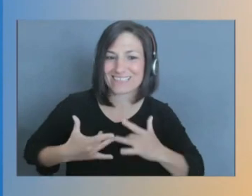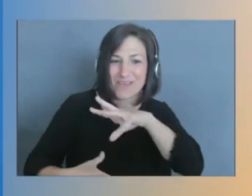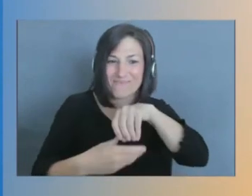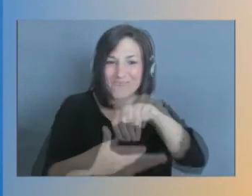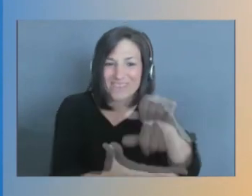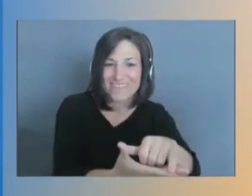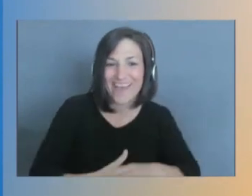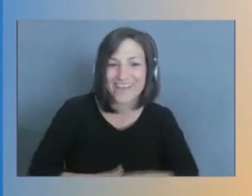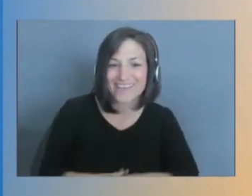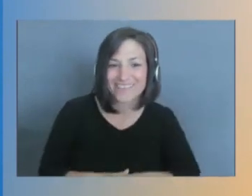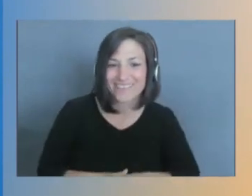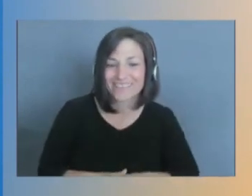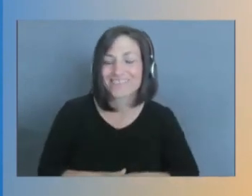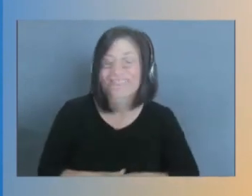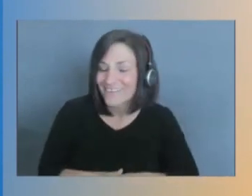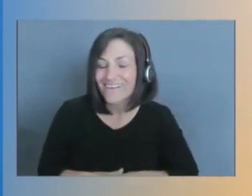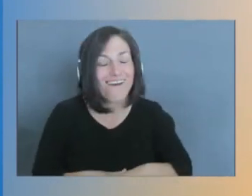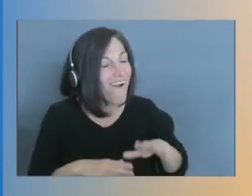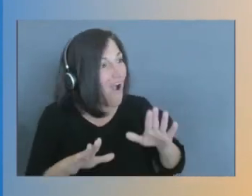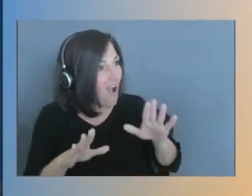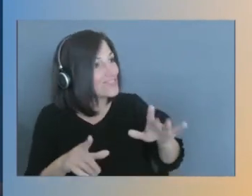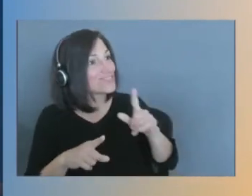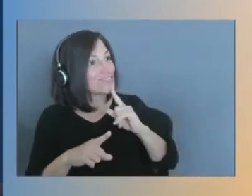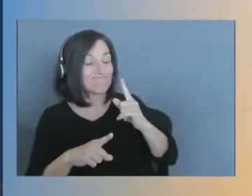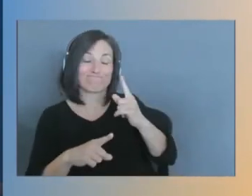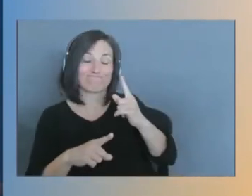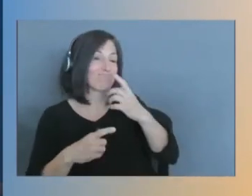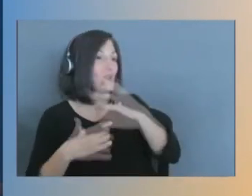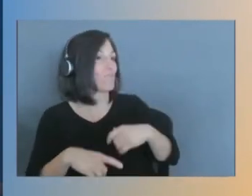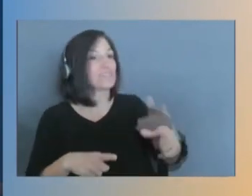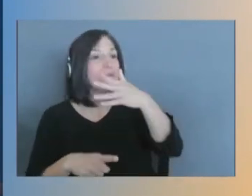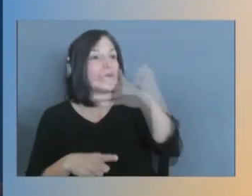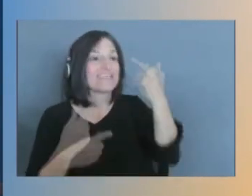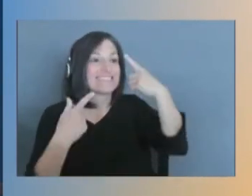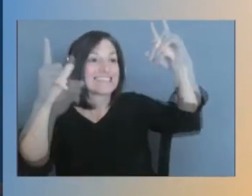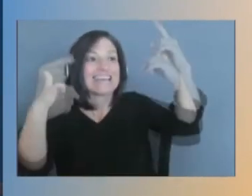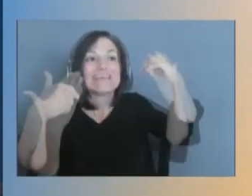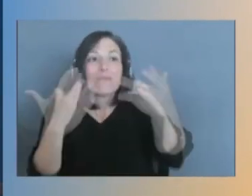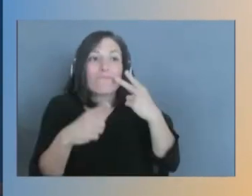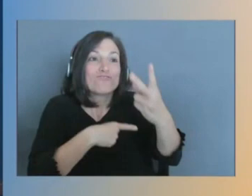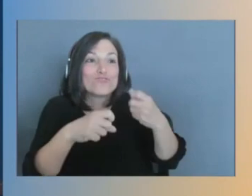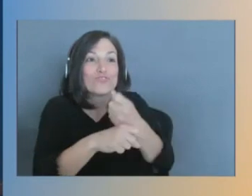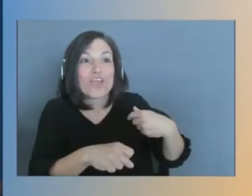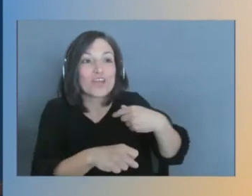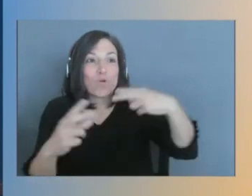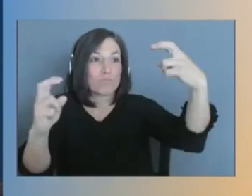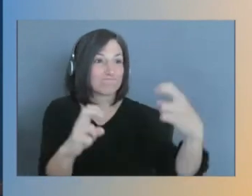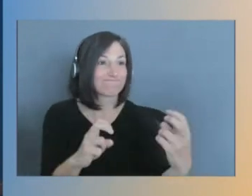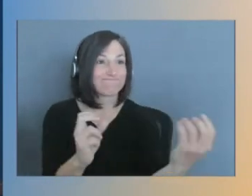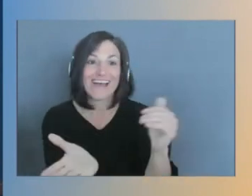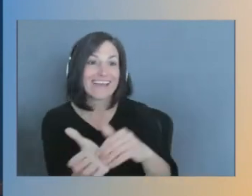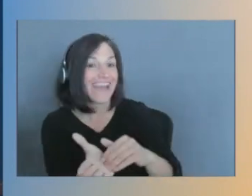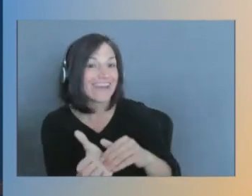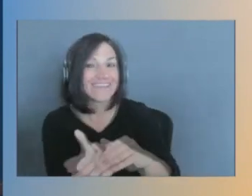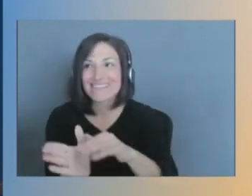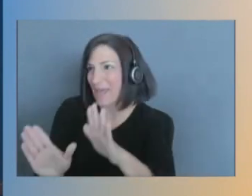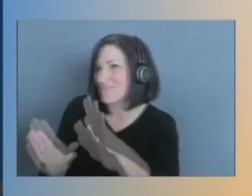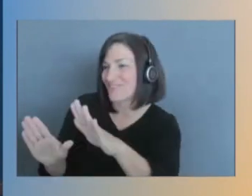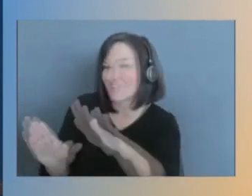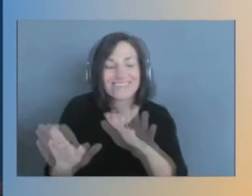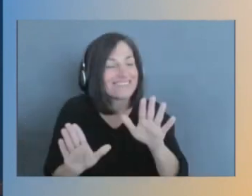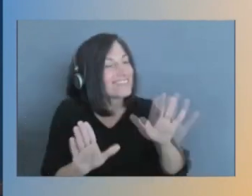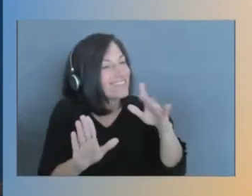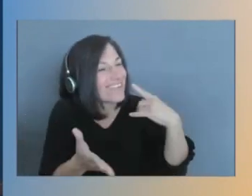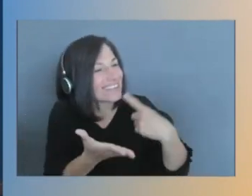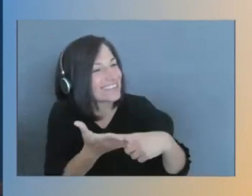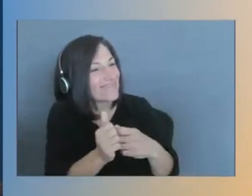you best of success, and maybe we'll be here back in like two more years, and we'll need a wider table. I sure hope so. That would be wonderful. Awesome. Been great to speak with you. Yeah, it's been great, Jeff.